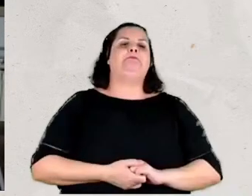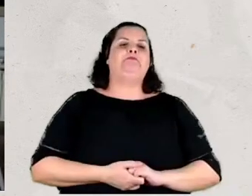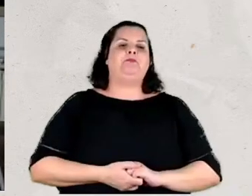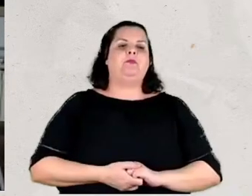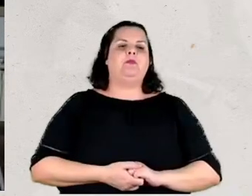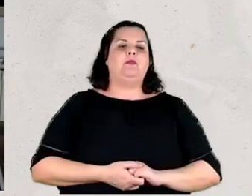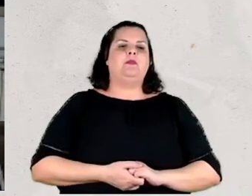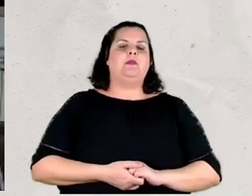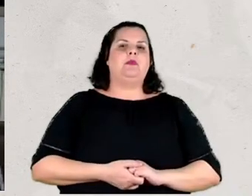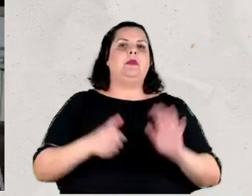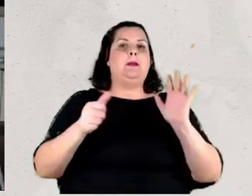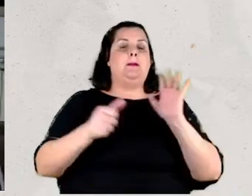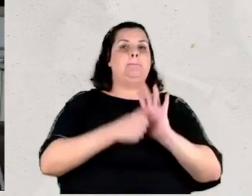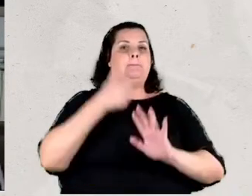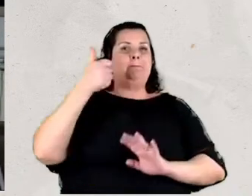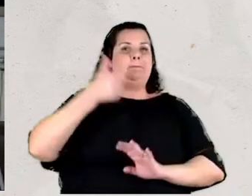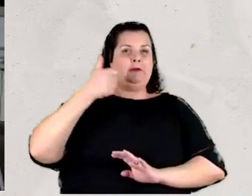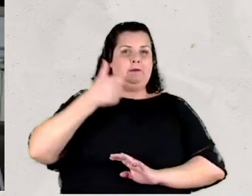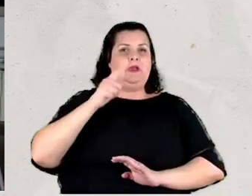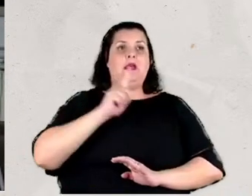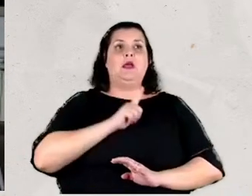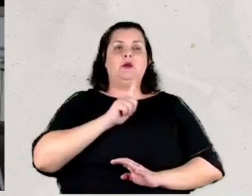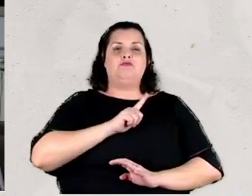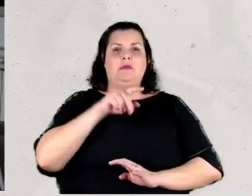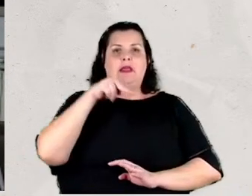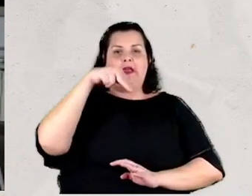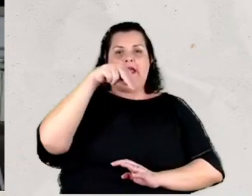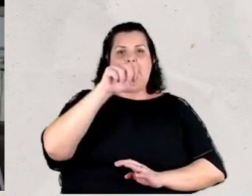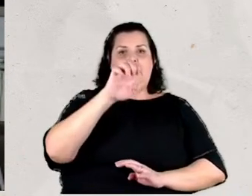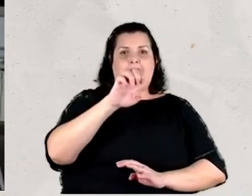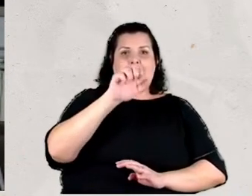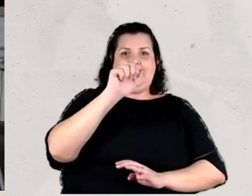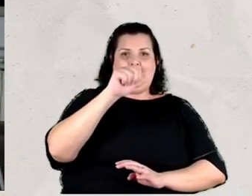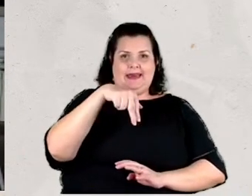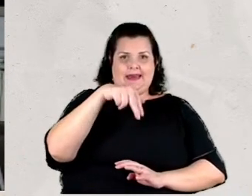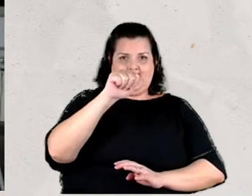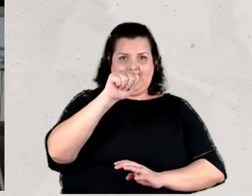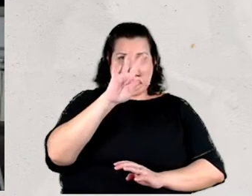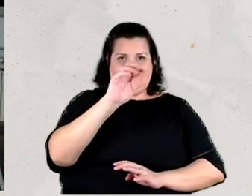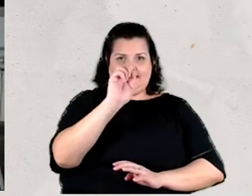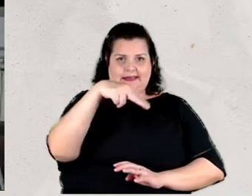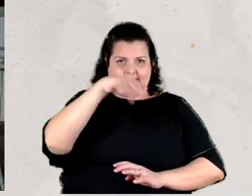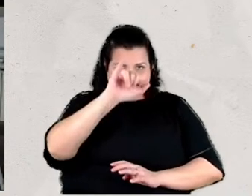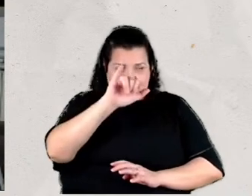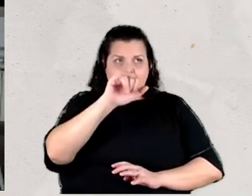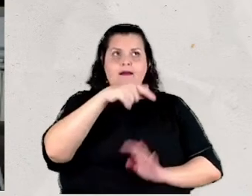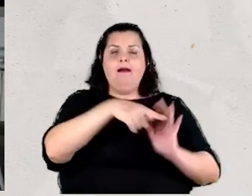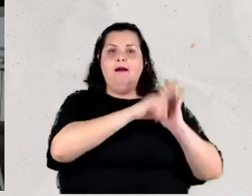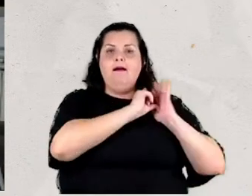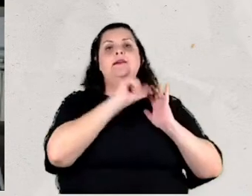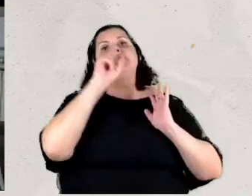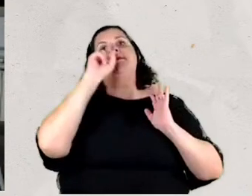that Netanyahu in the past was a good leader, a credible leader.